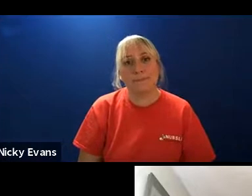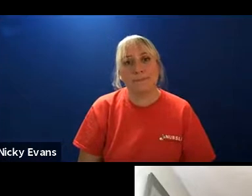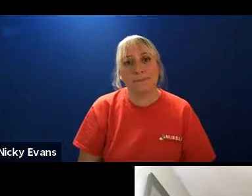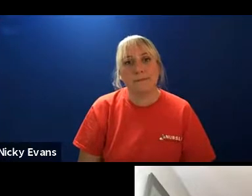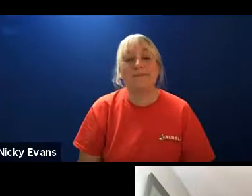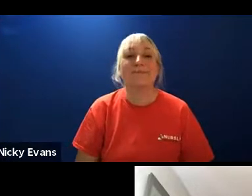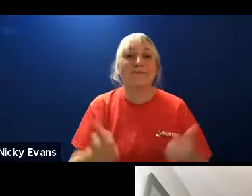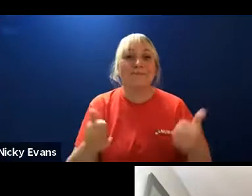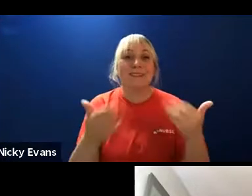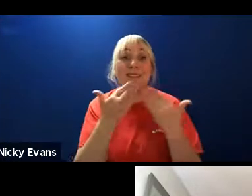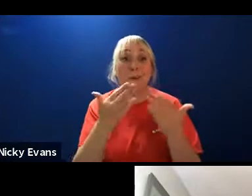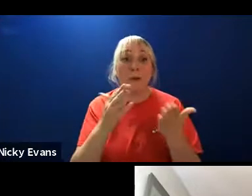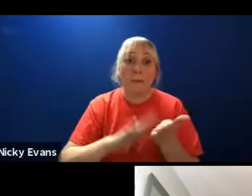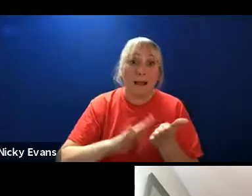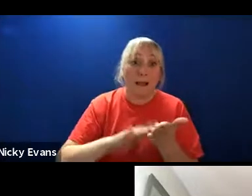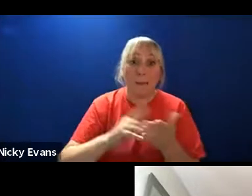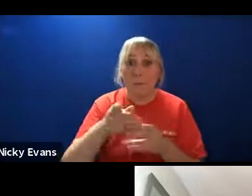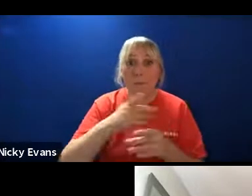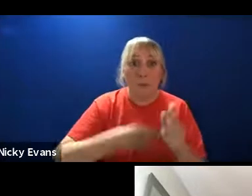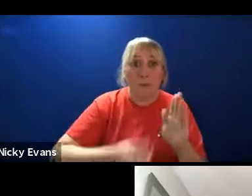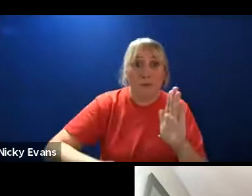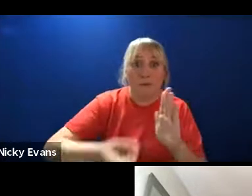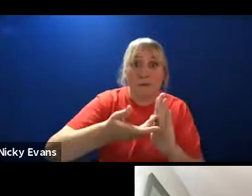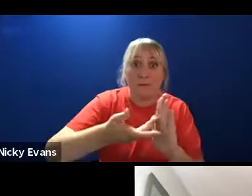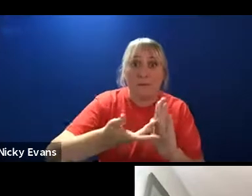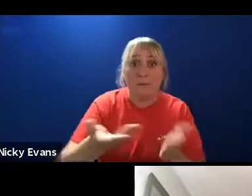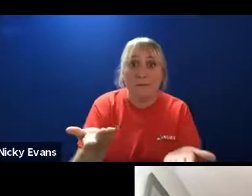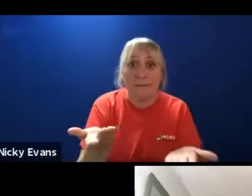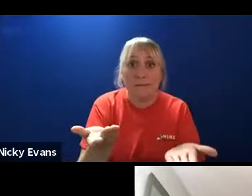Thank you. Malcolm, anything to add to that?